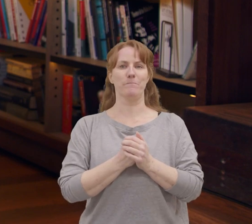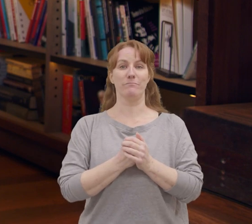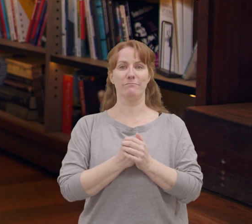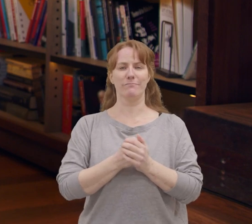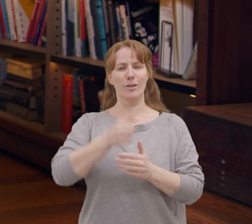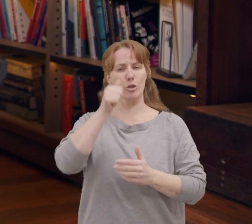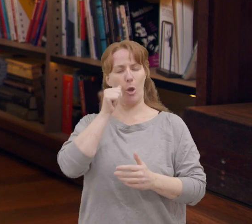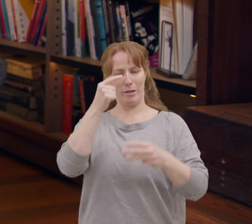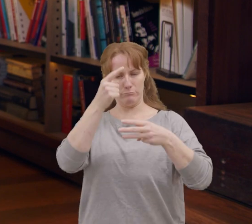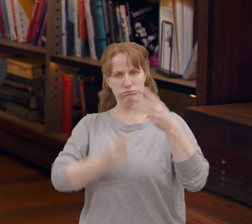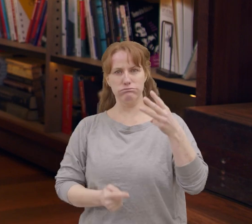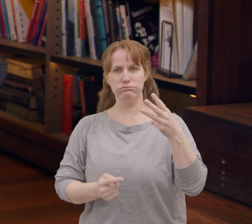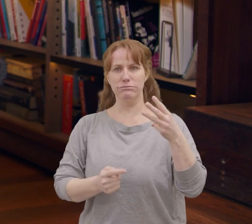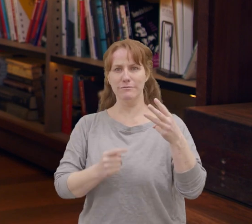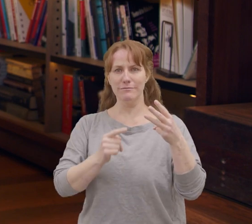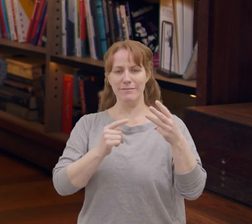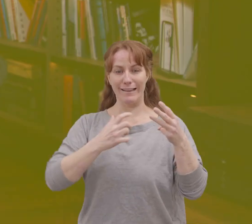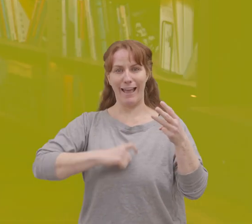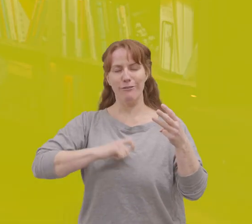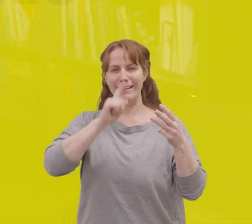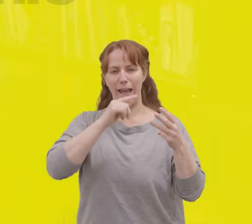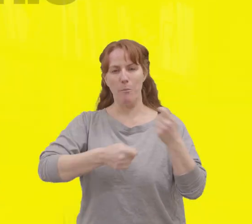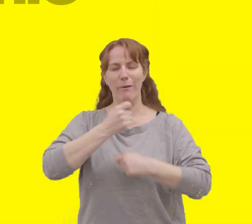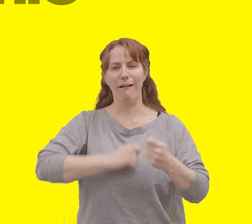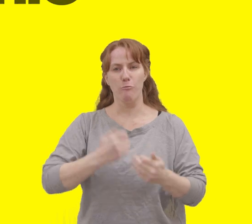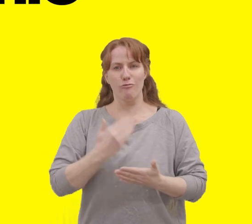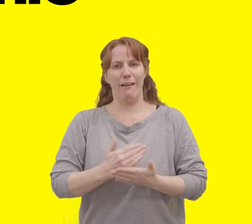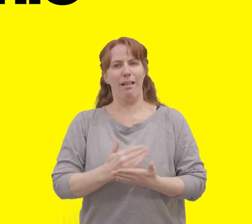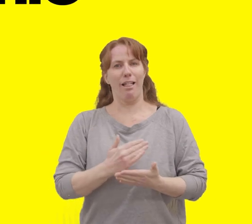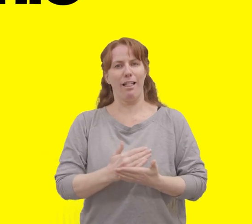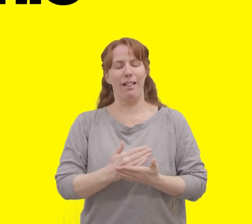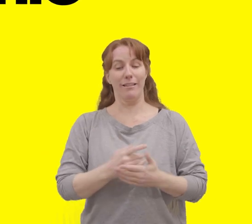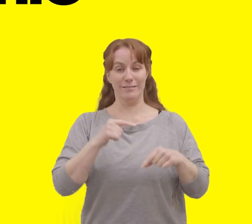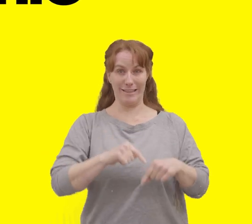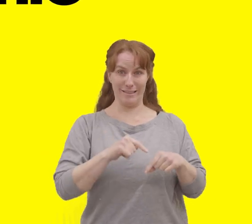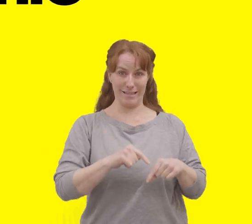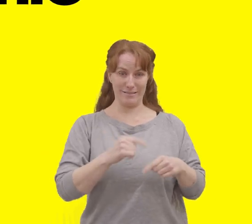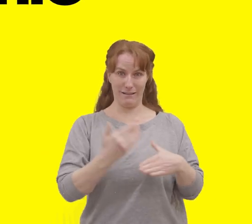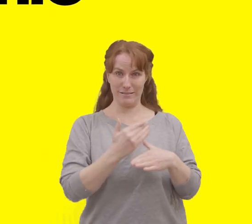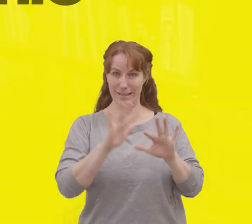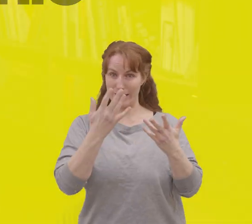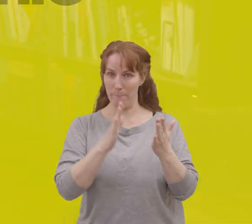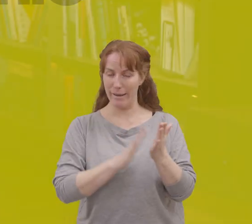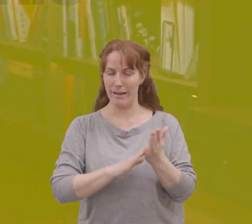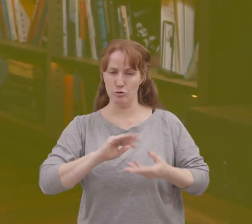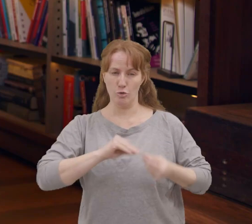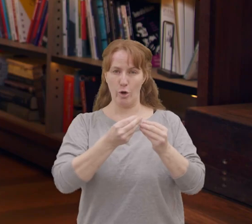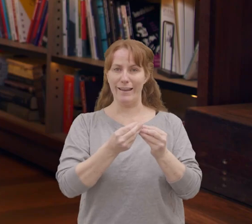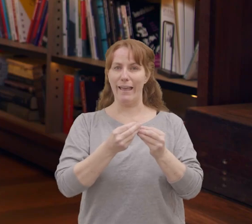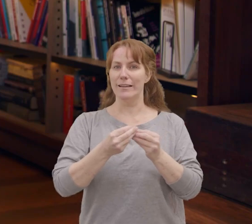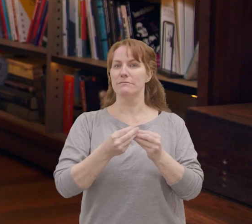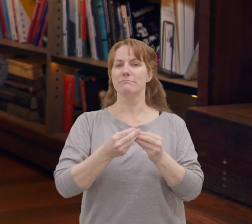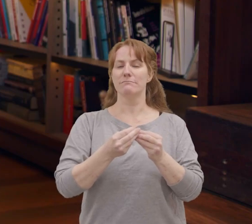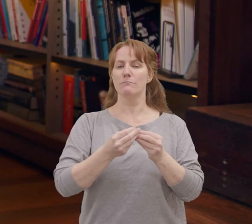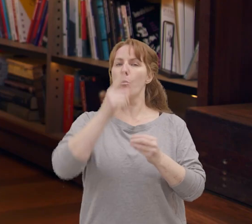Knowing these things about your character can really help to make them feel real. In this exercise, we're going to spend 10 minutes creating a character profile based